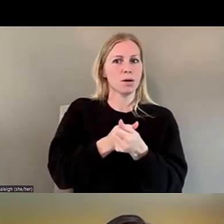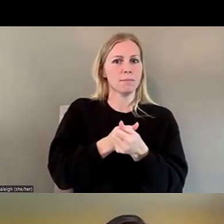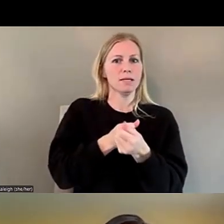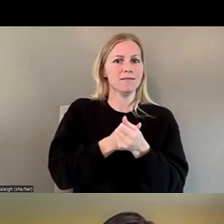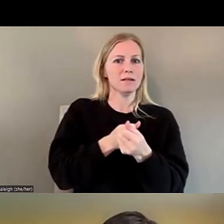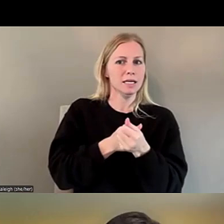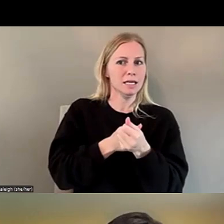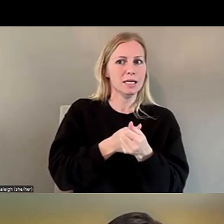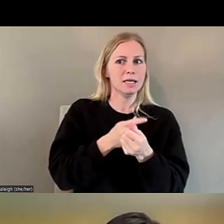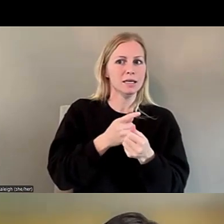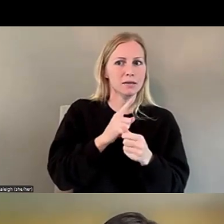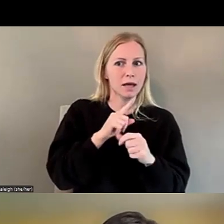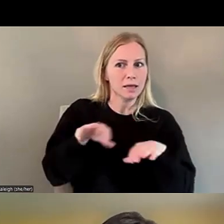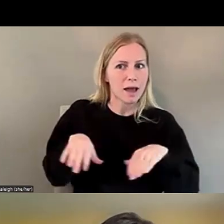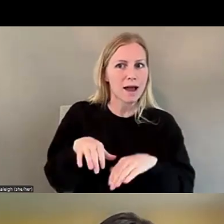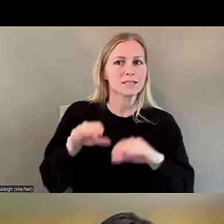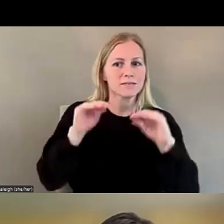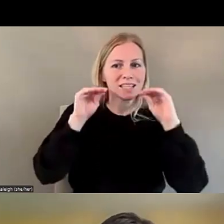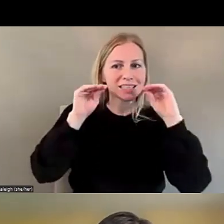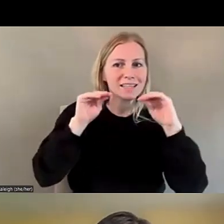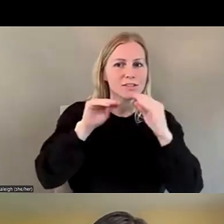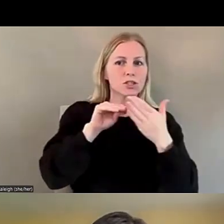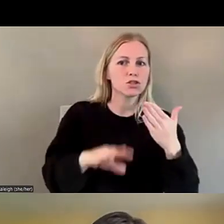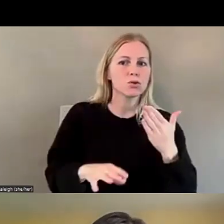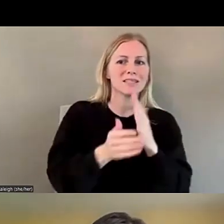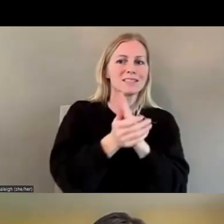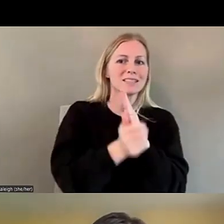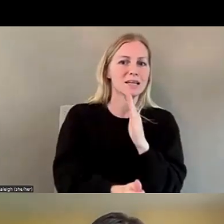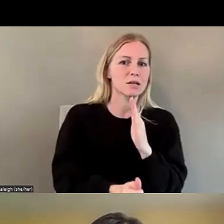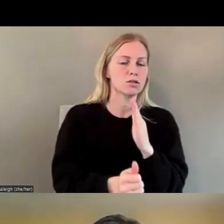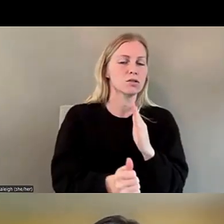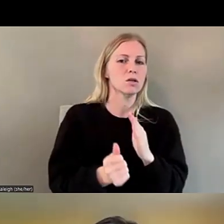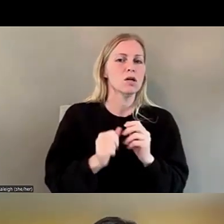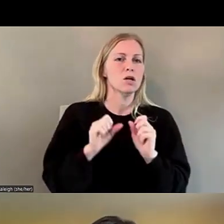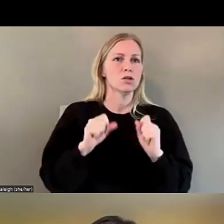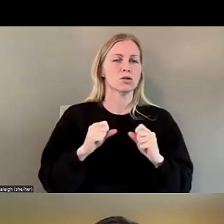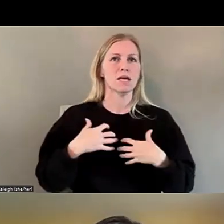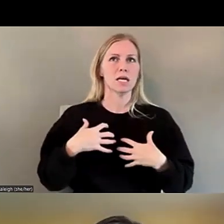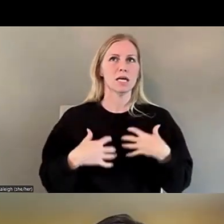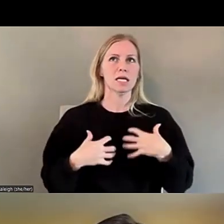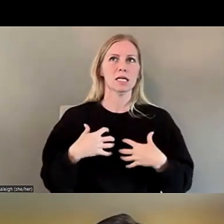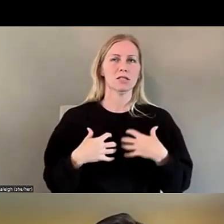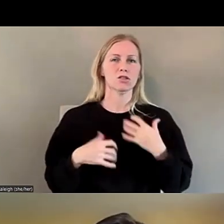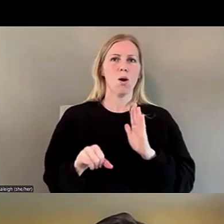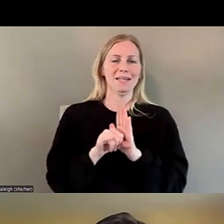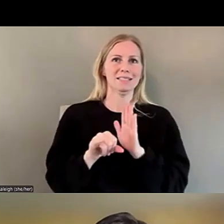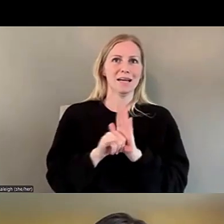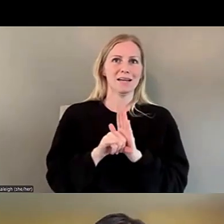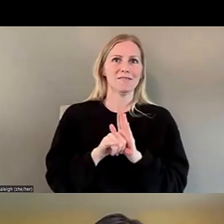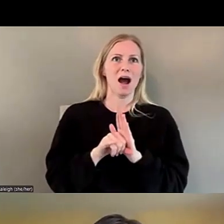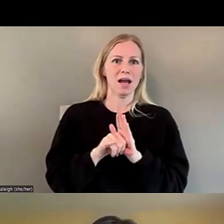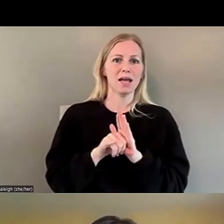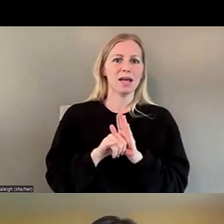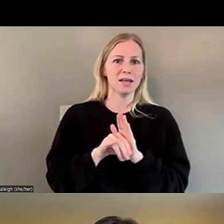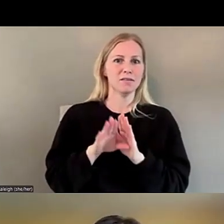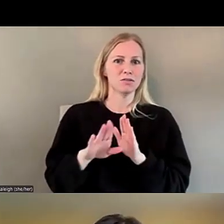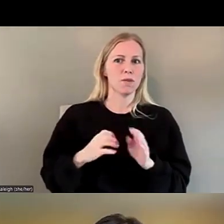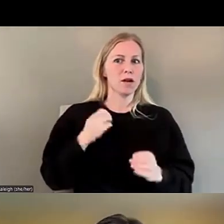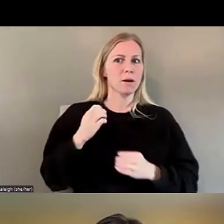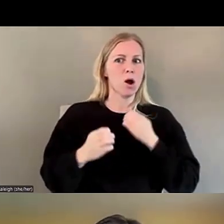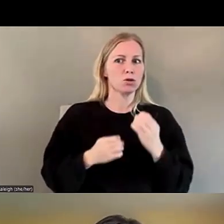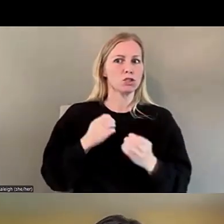students the skills to identify when they are feeling emotionally dysregulated, such that